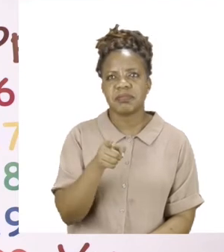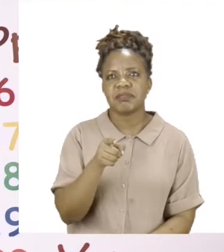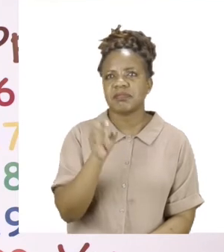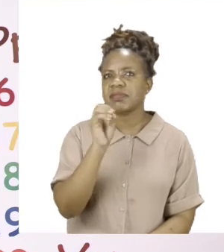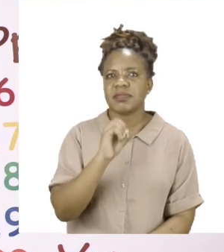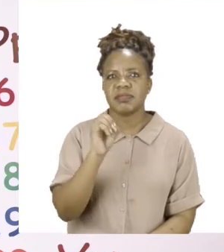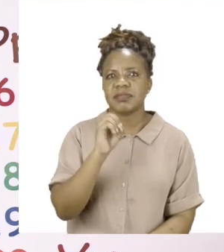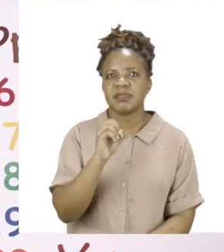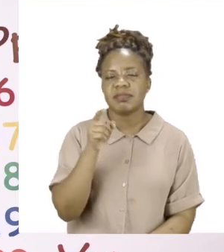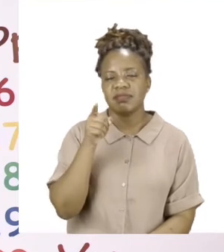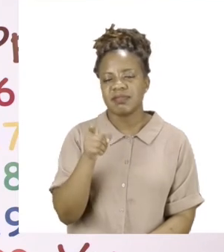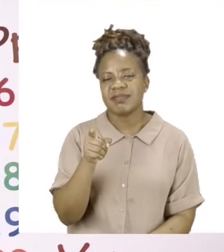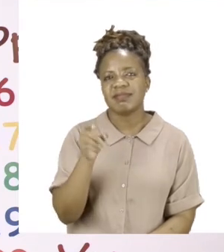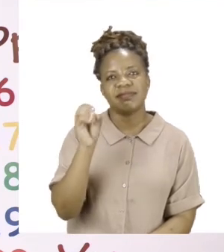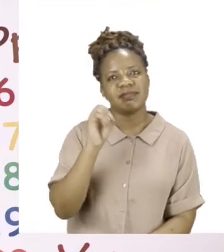no,